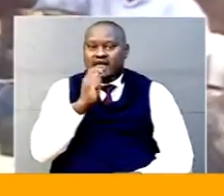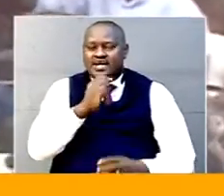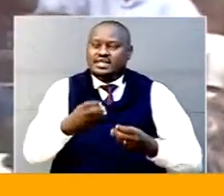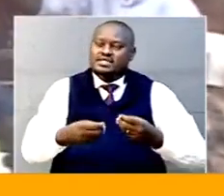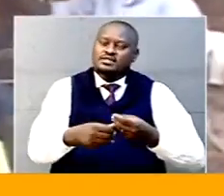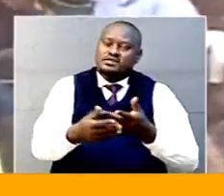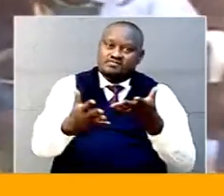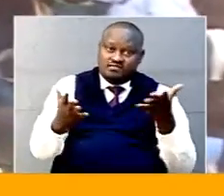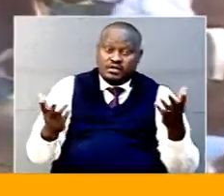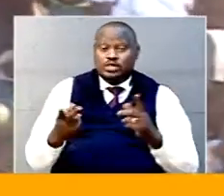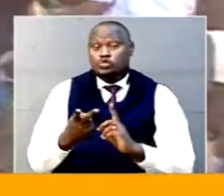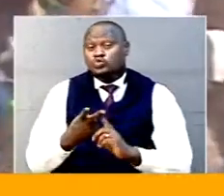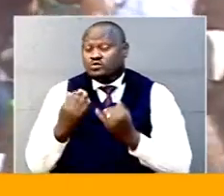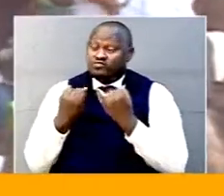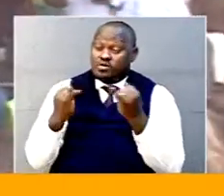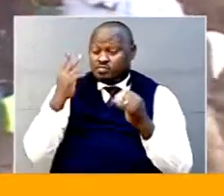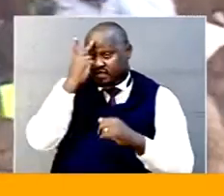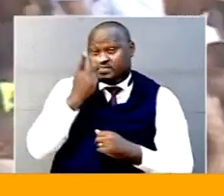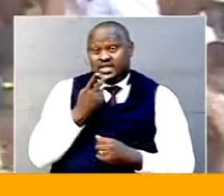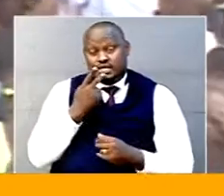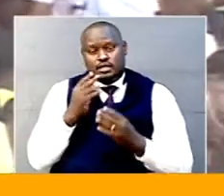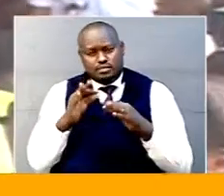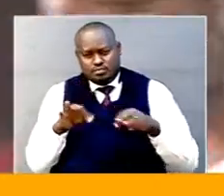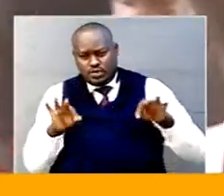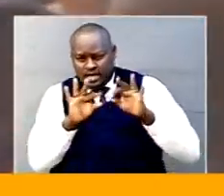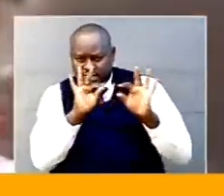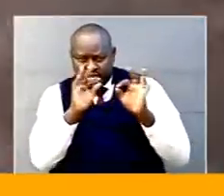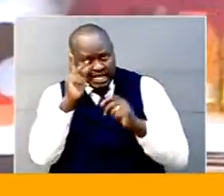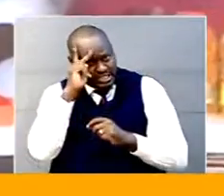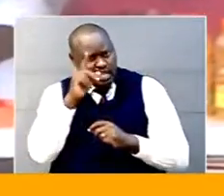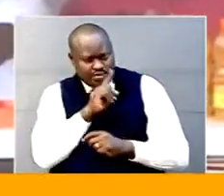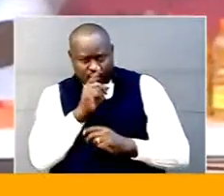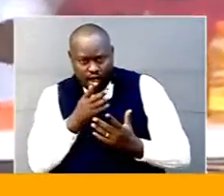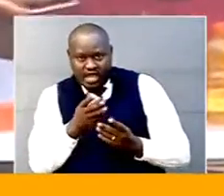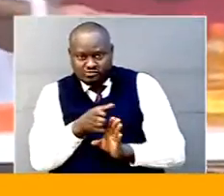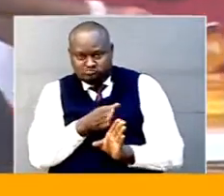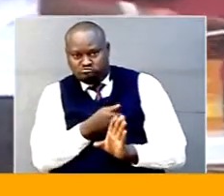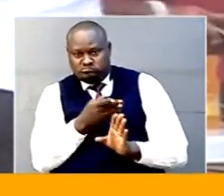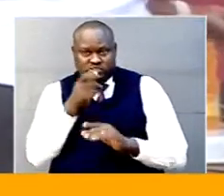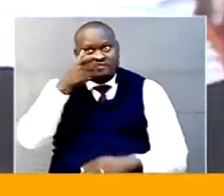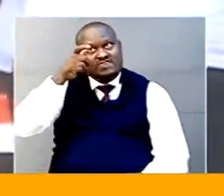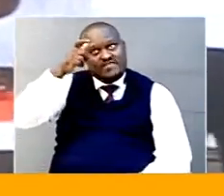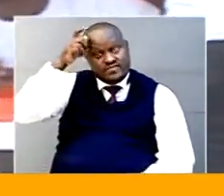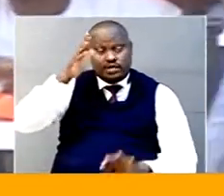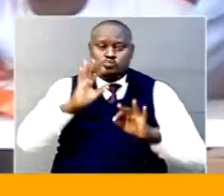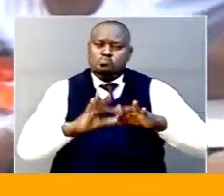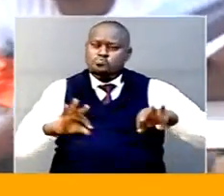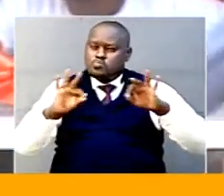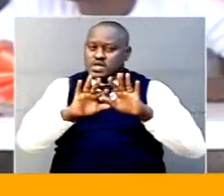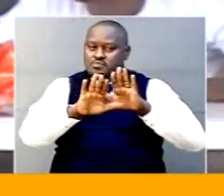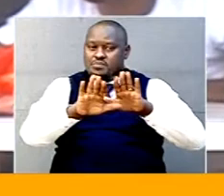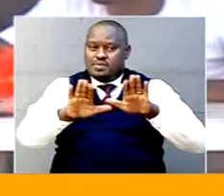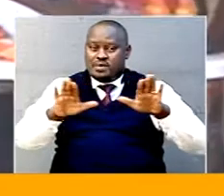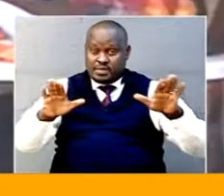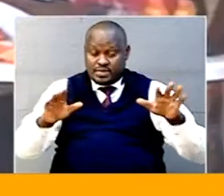at the function told parents to source talent out of children as an early opportunity to help them develop such hidden traits,